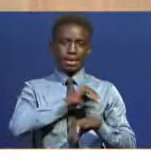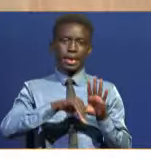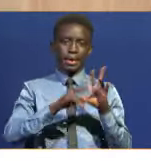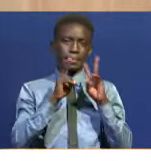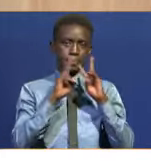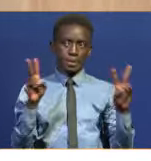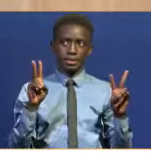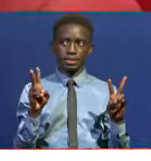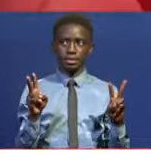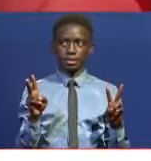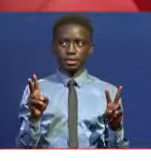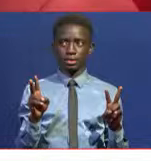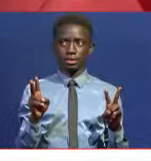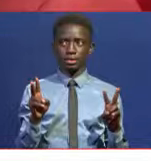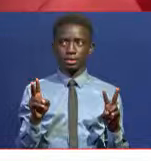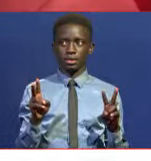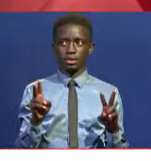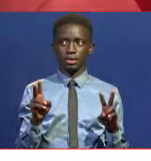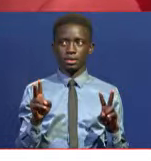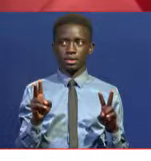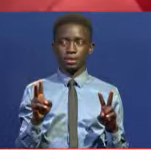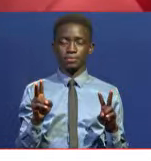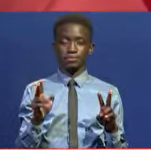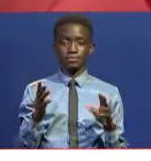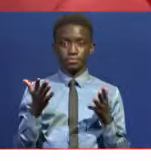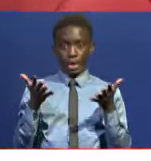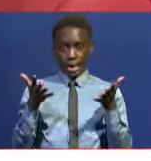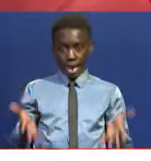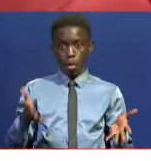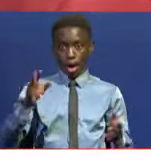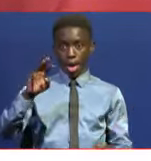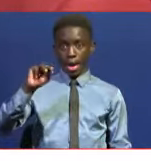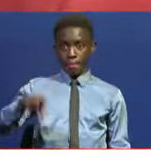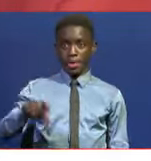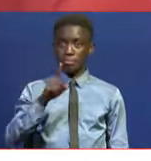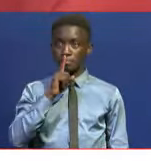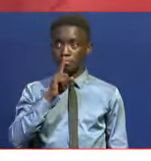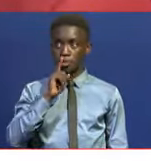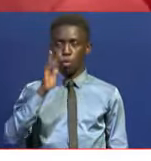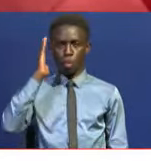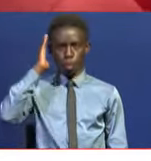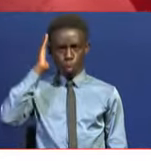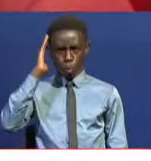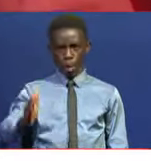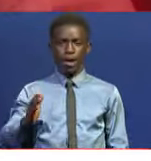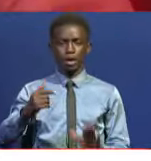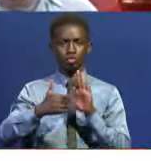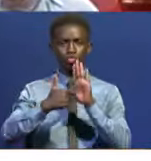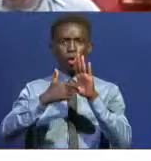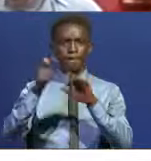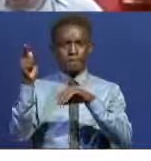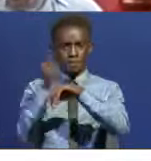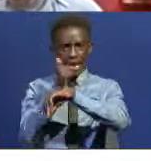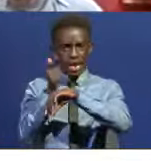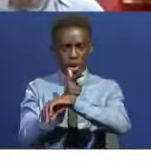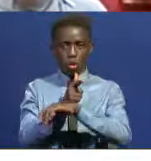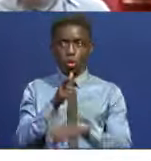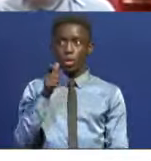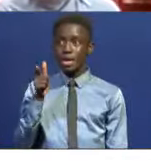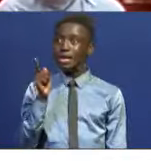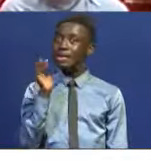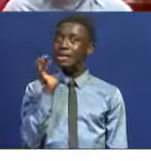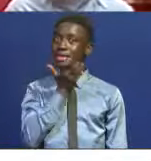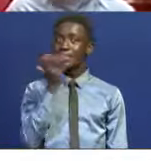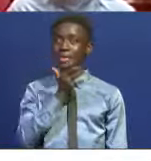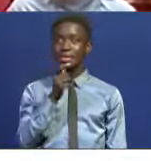That I feel. The legislators maintained that there will be video clips showing how the deputy president undermined the government